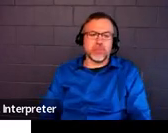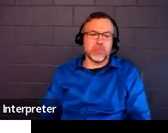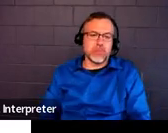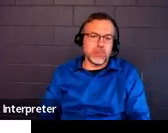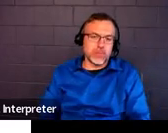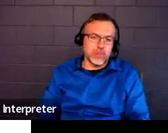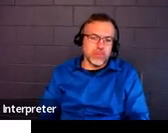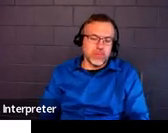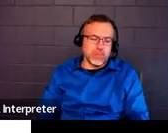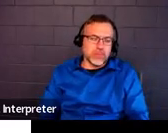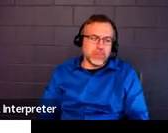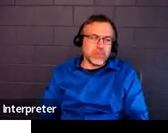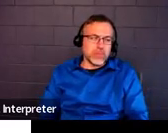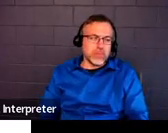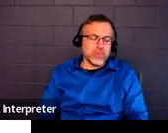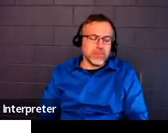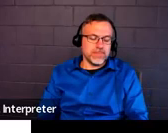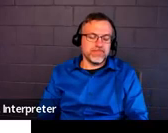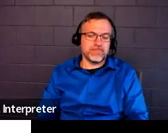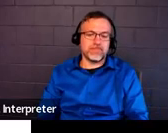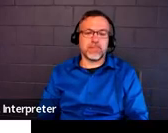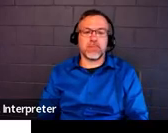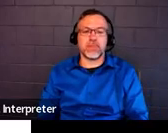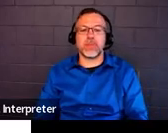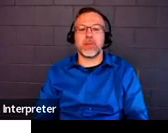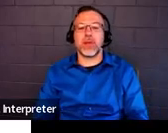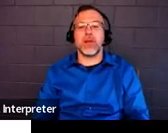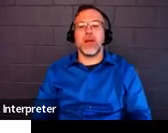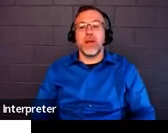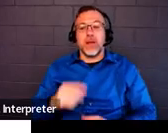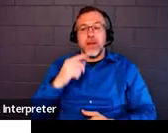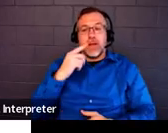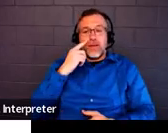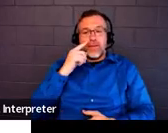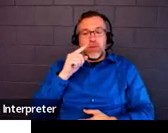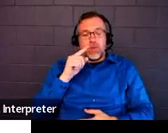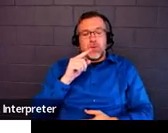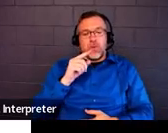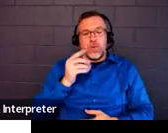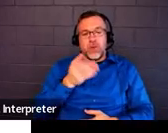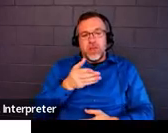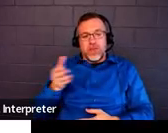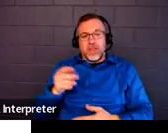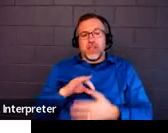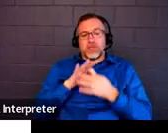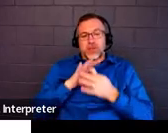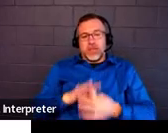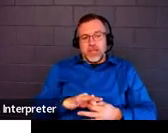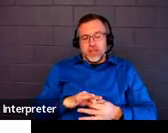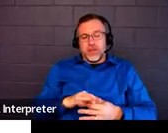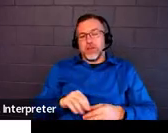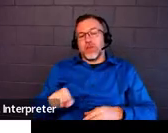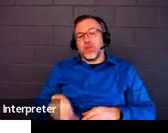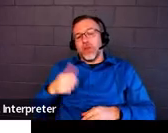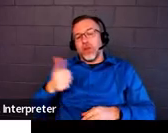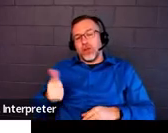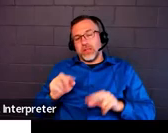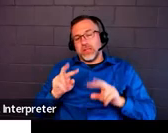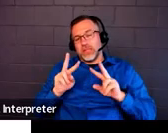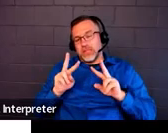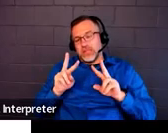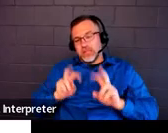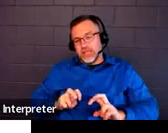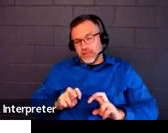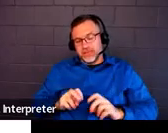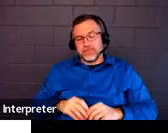So when we're monitoring for things related to the alternate assessment on the